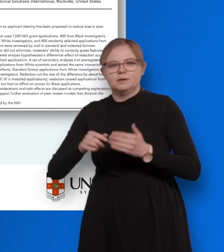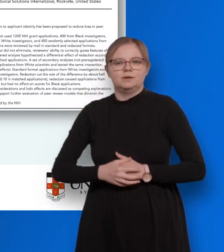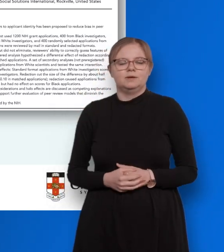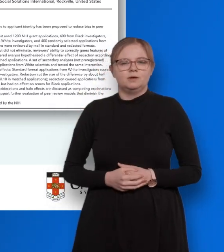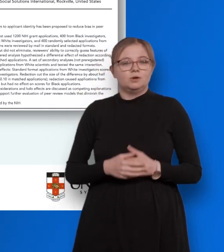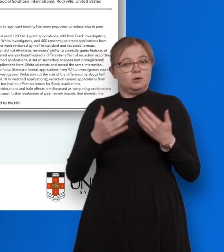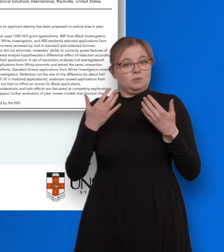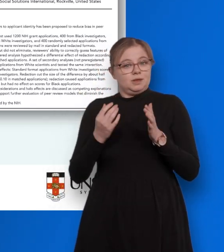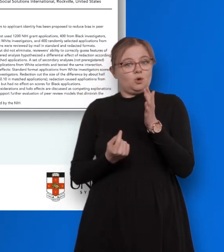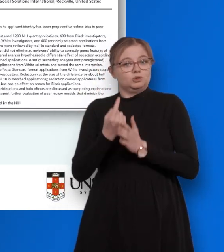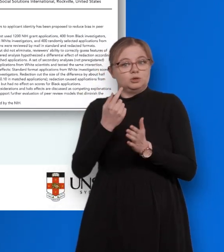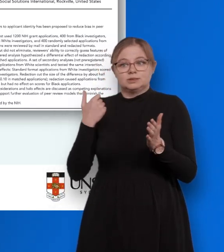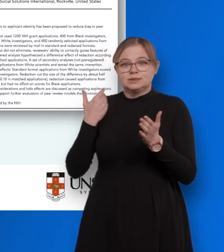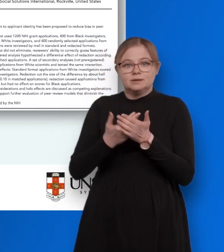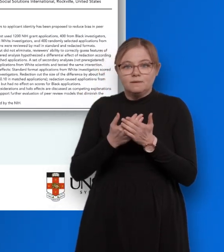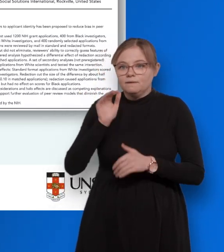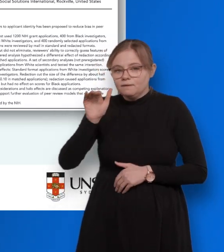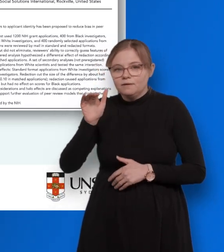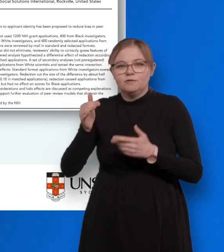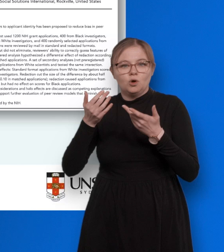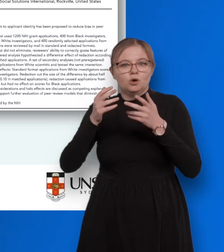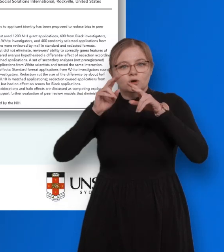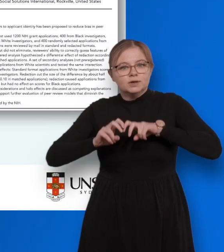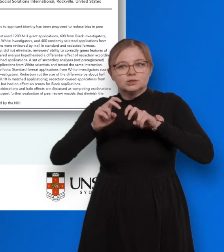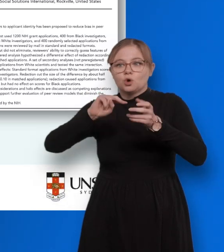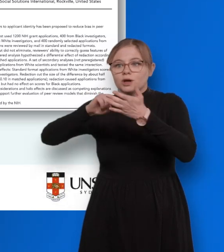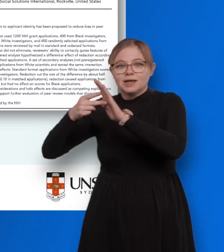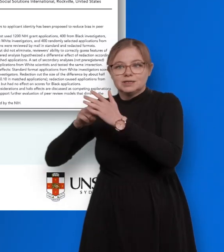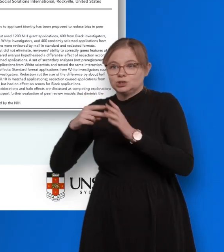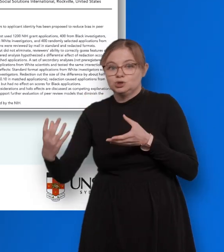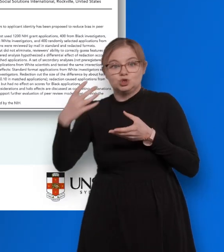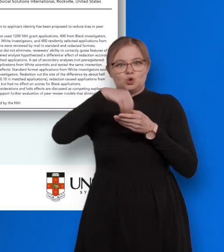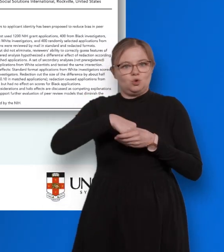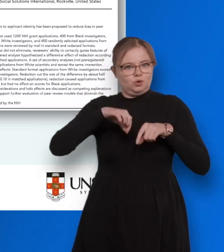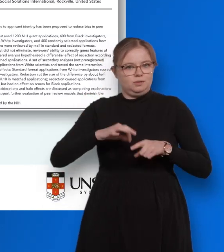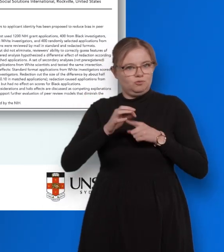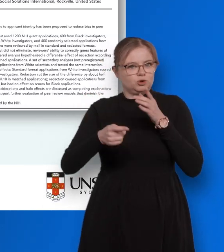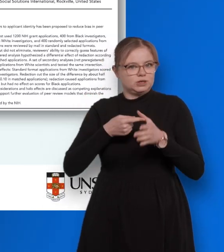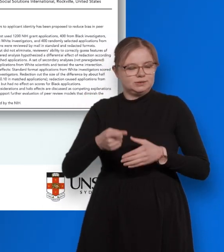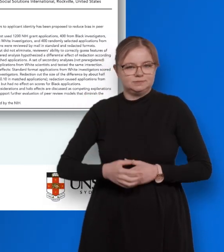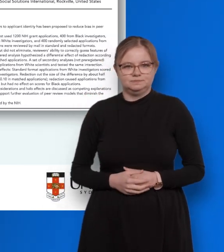the opportunity to ask for research organizations to join us. Next slide, please.